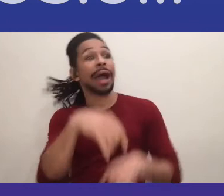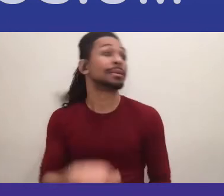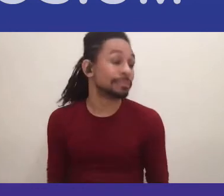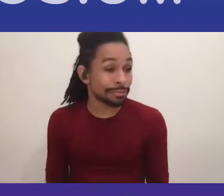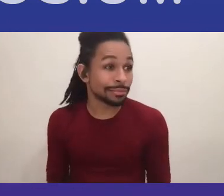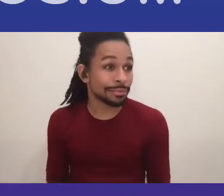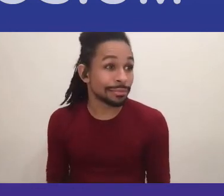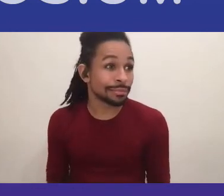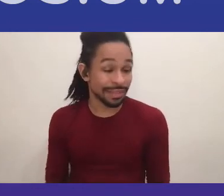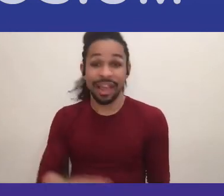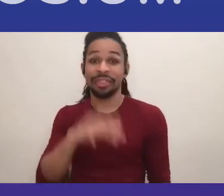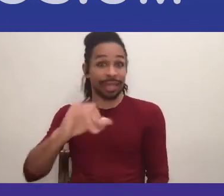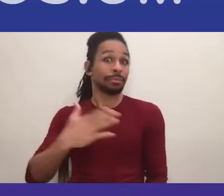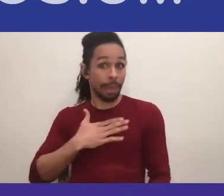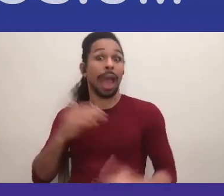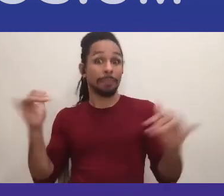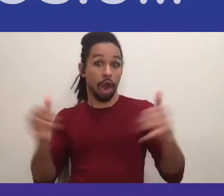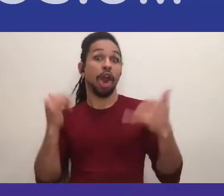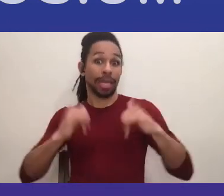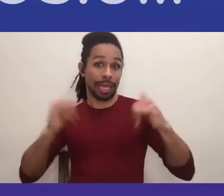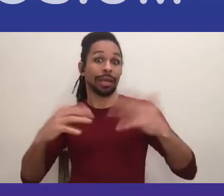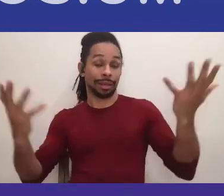That's my party. So